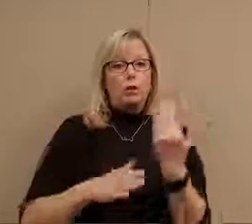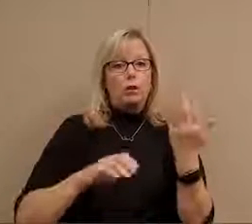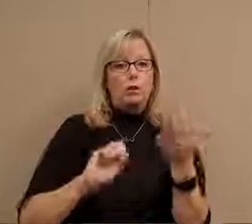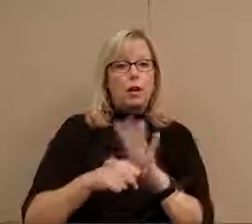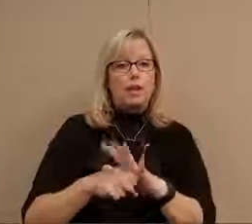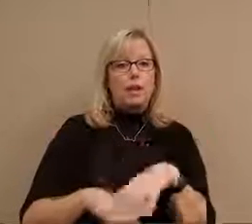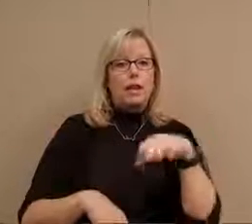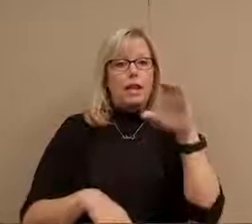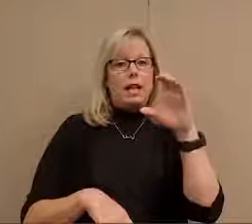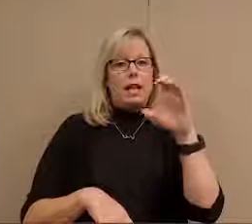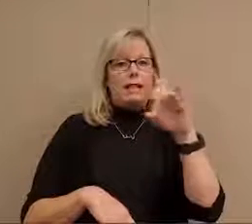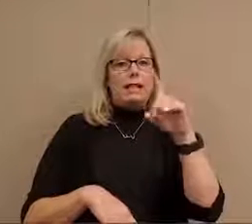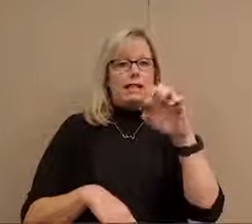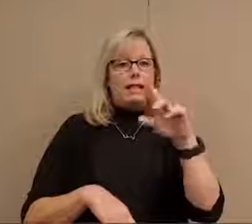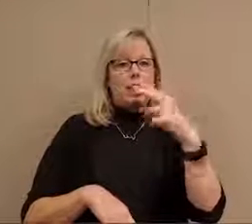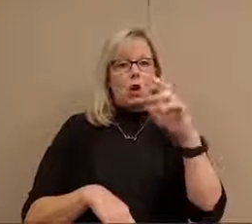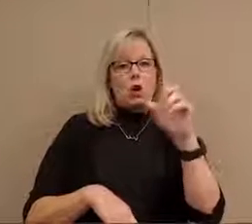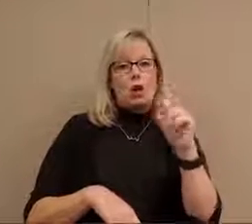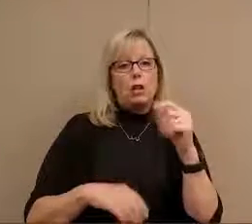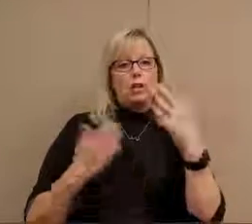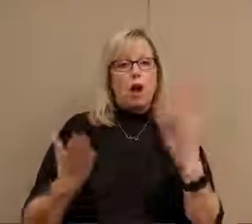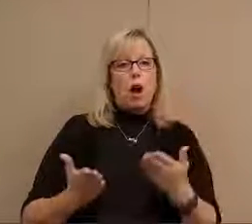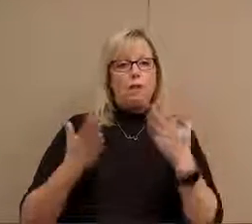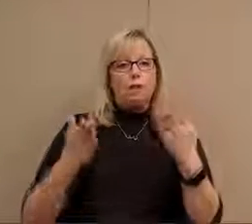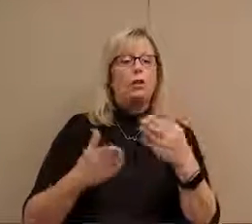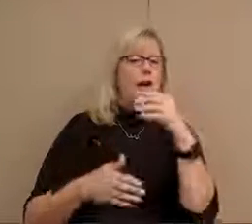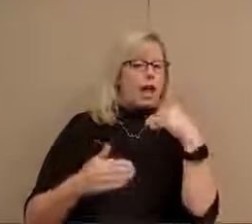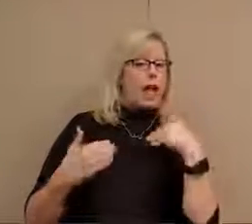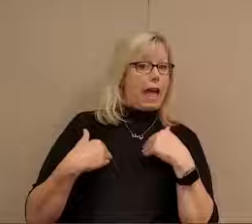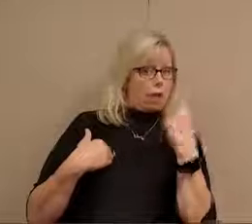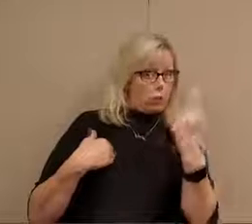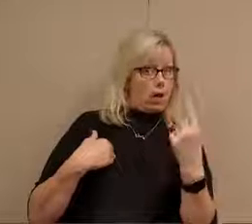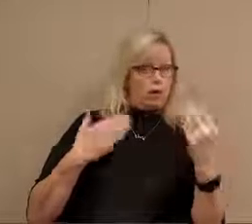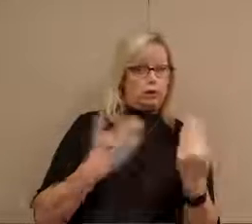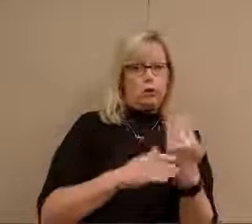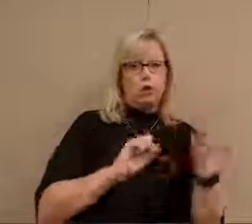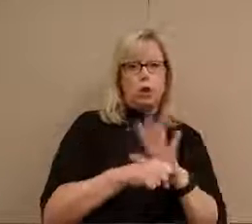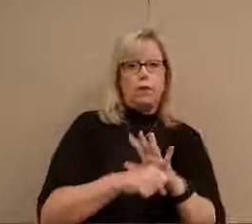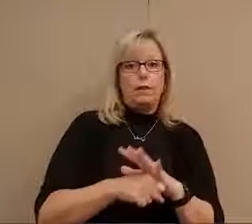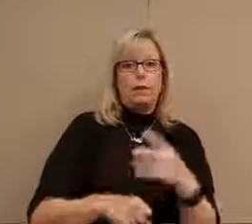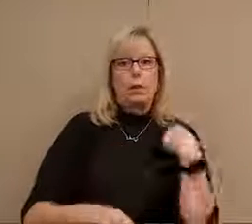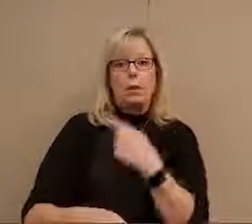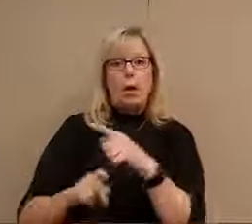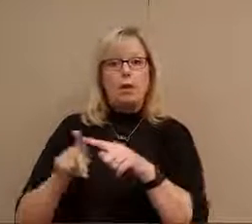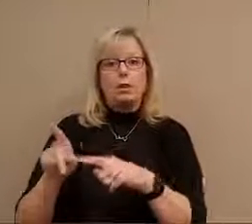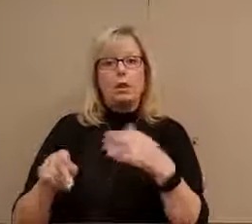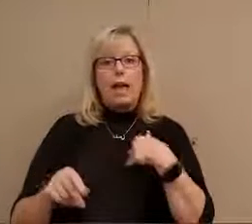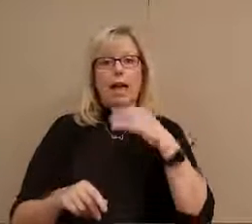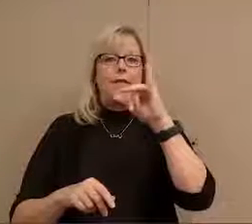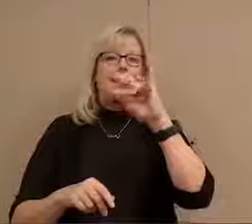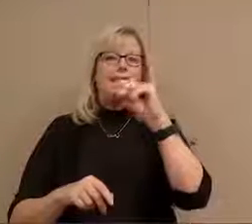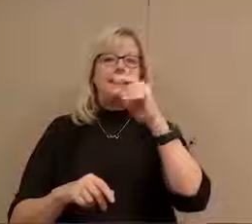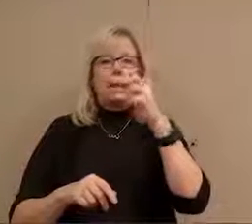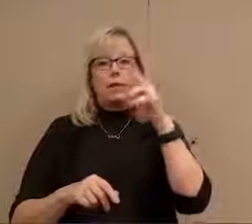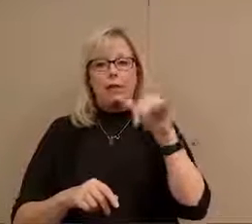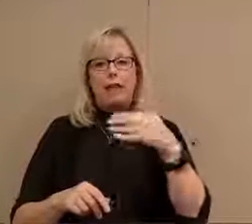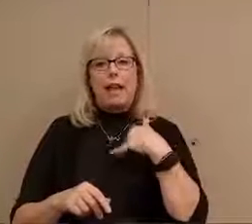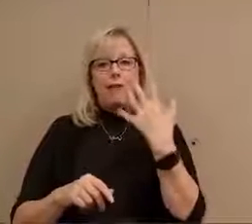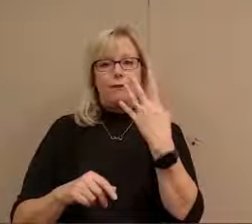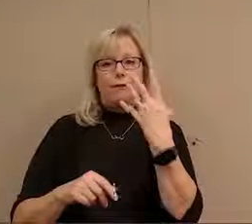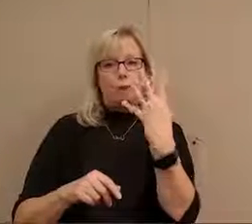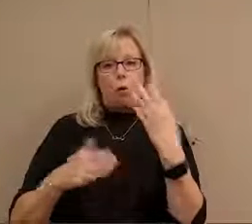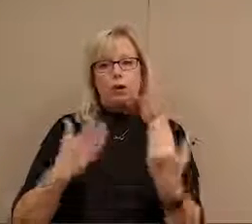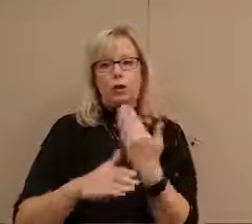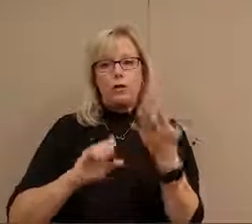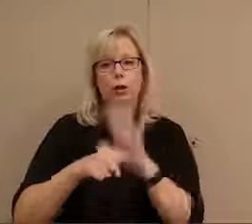new cases. We continue to offer testing at St. Clair Square Monday, Wednesday, Friday, and Saturday from 8 to 4, as well as